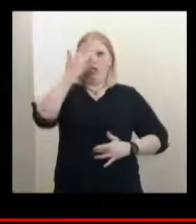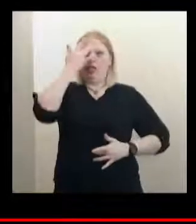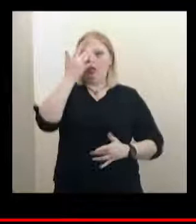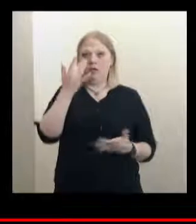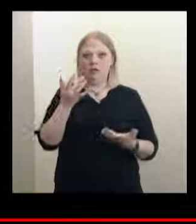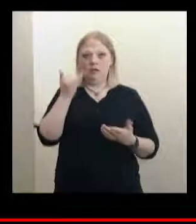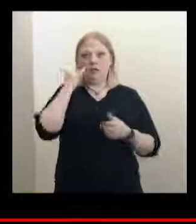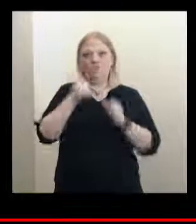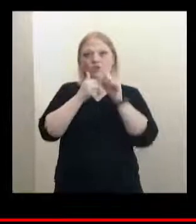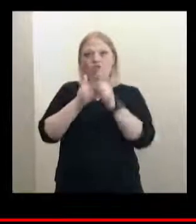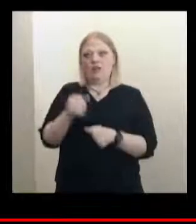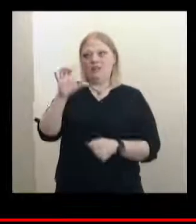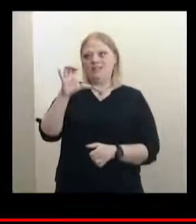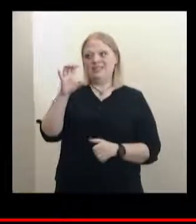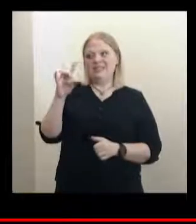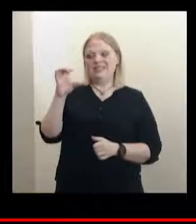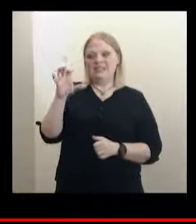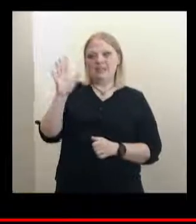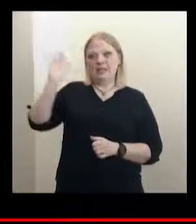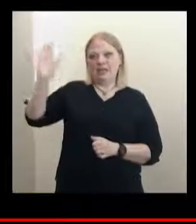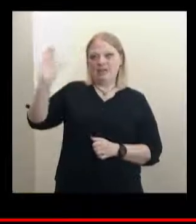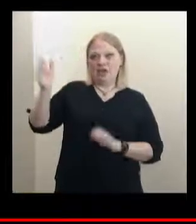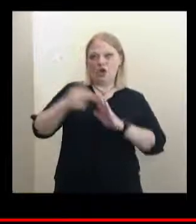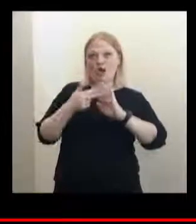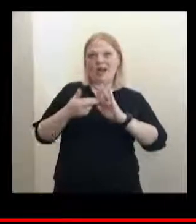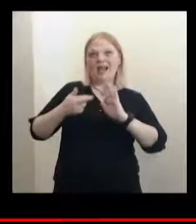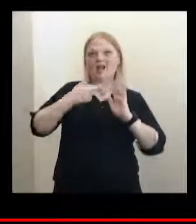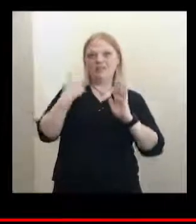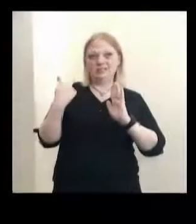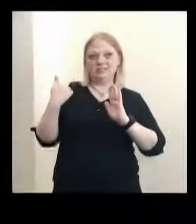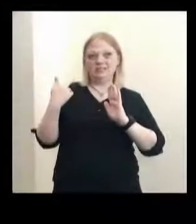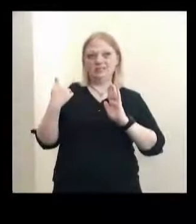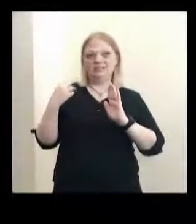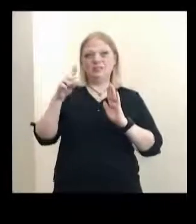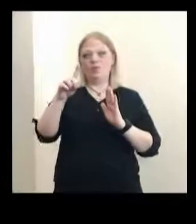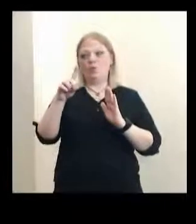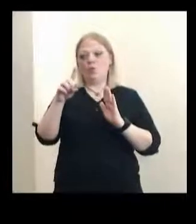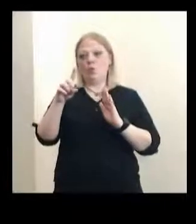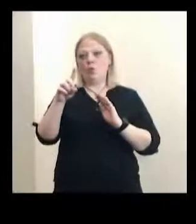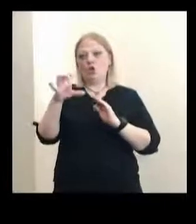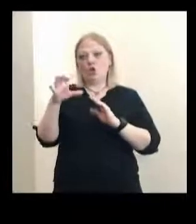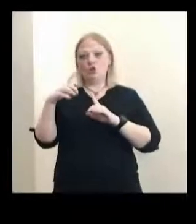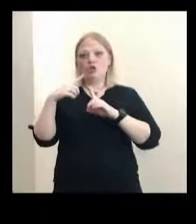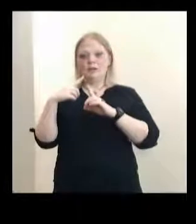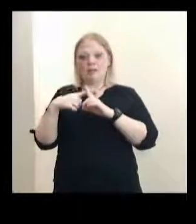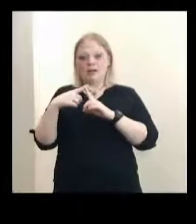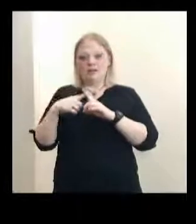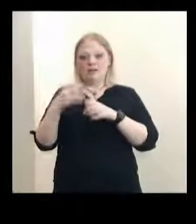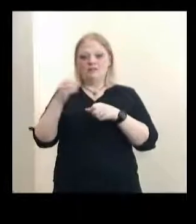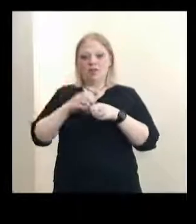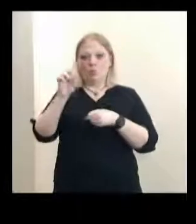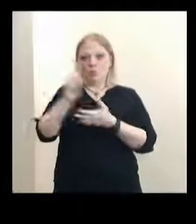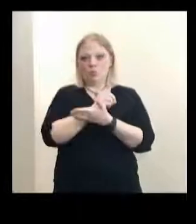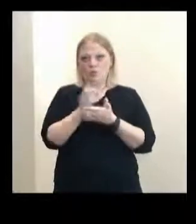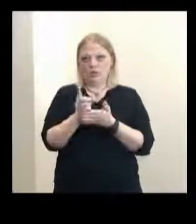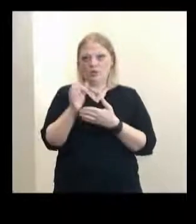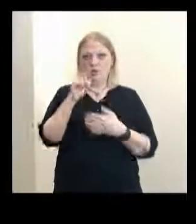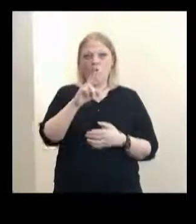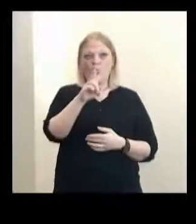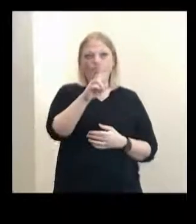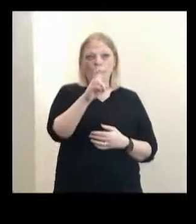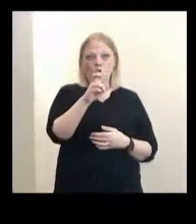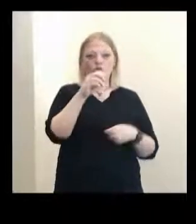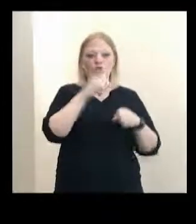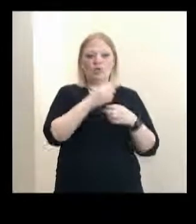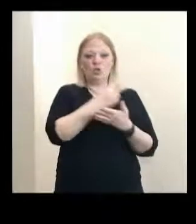by the CDC's high risk of transmission, either 100 cases over a 1-week period or 200 in a